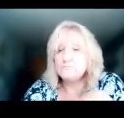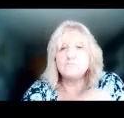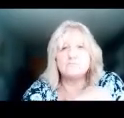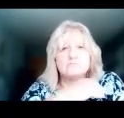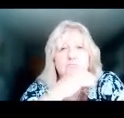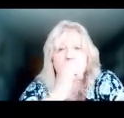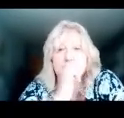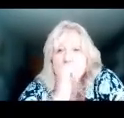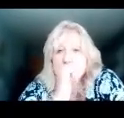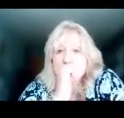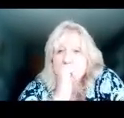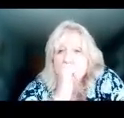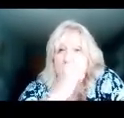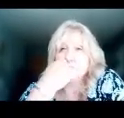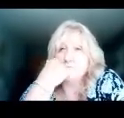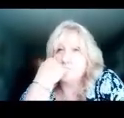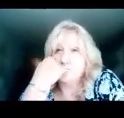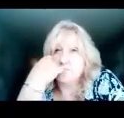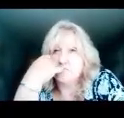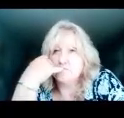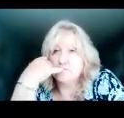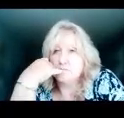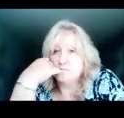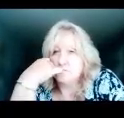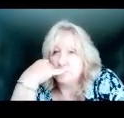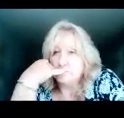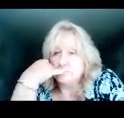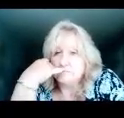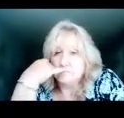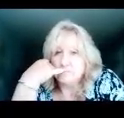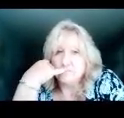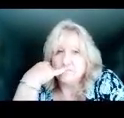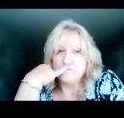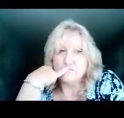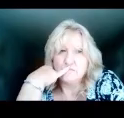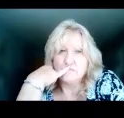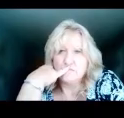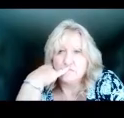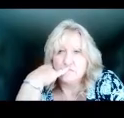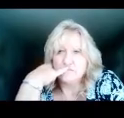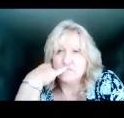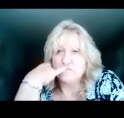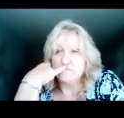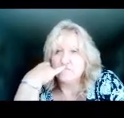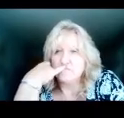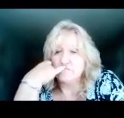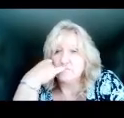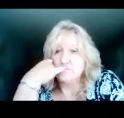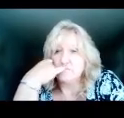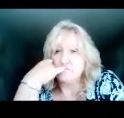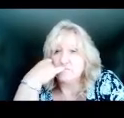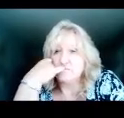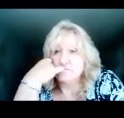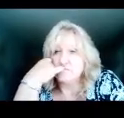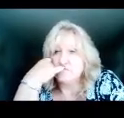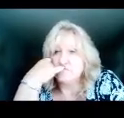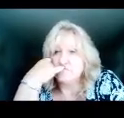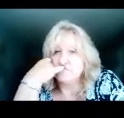uniform sort of dashboard. Which will then effectively change what you need to